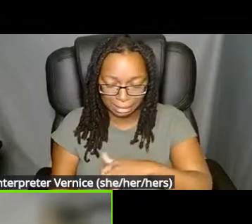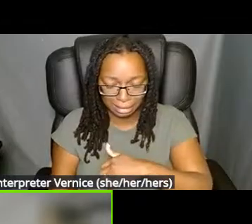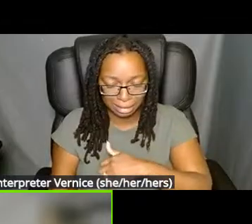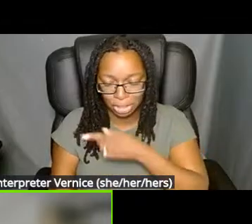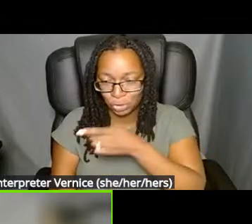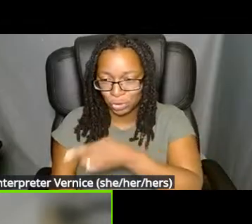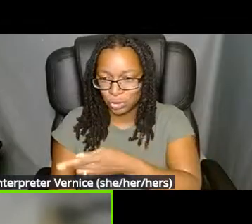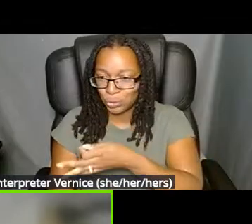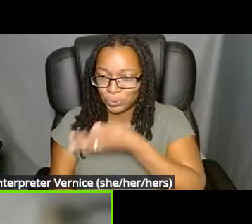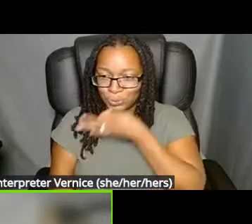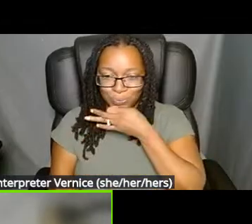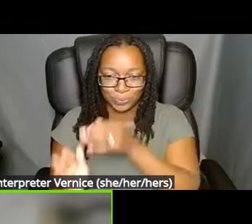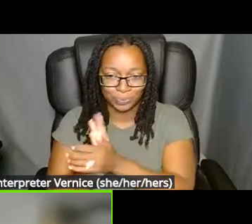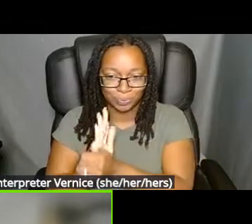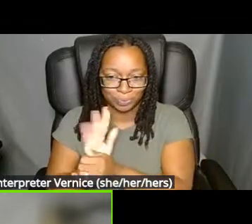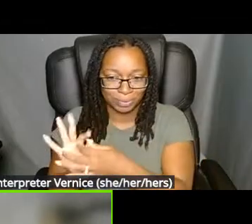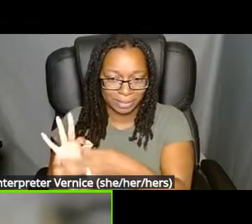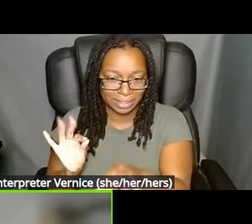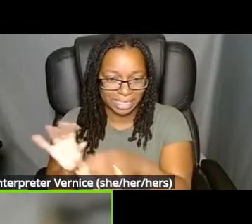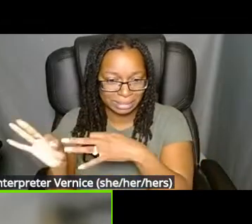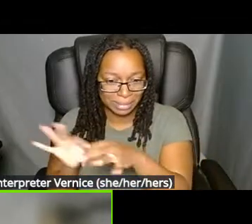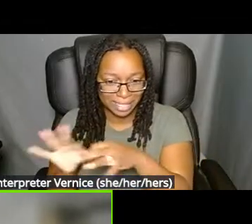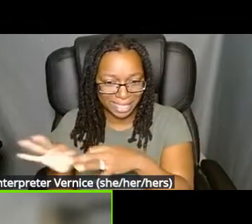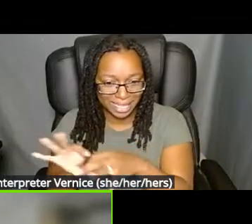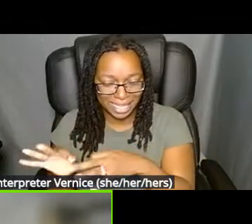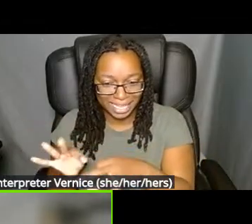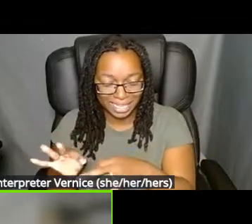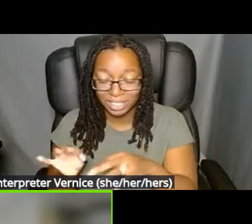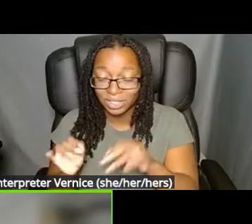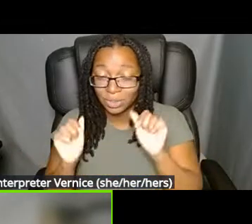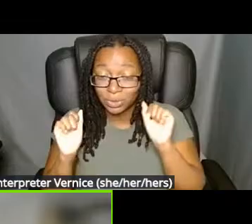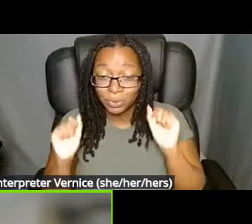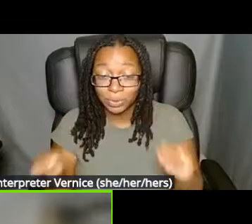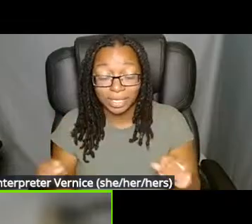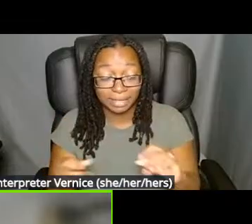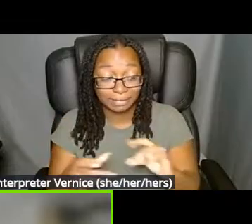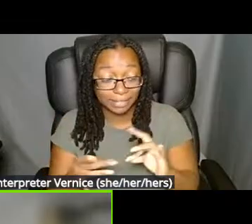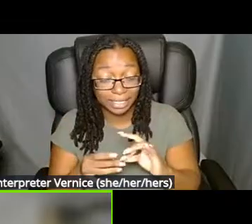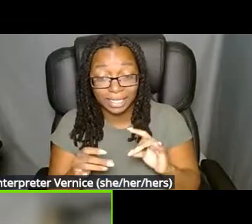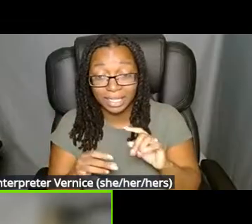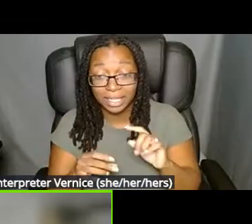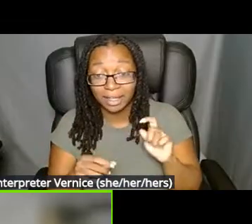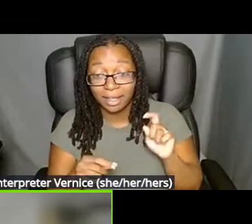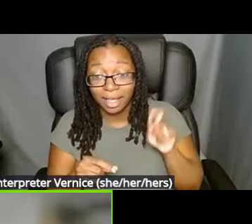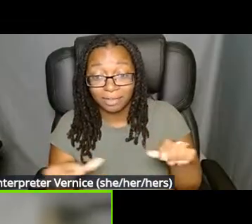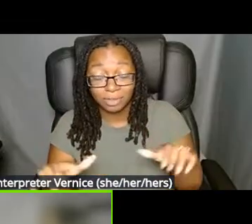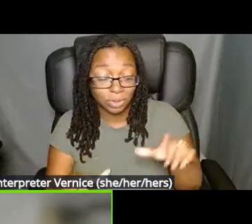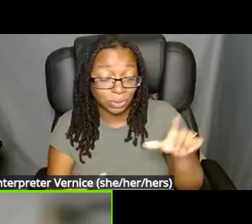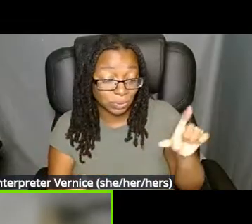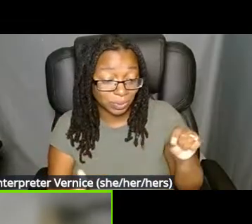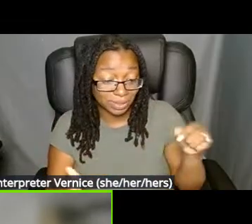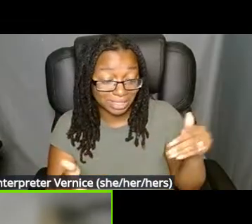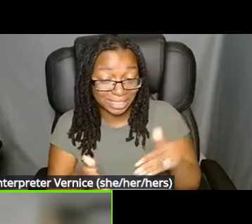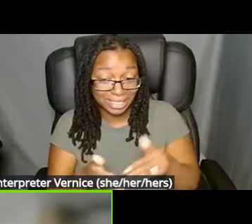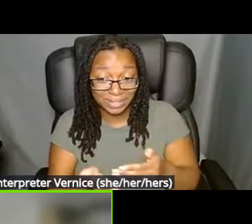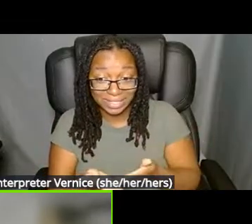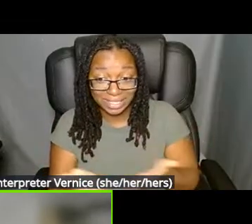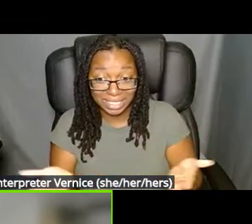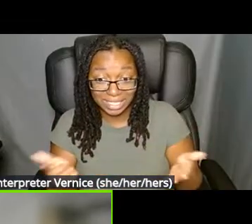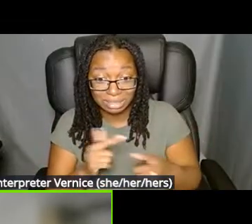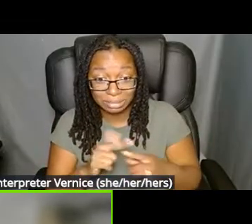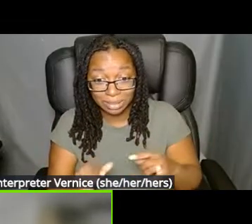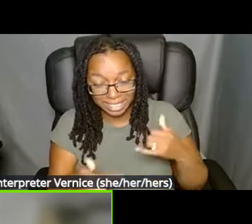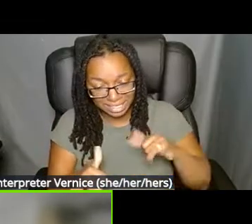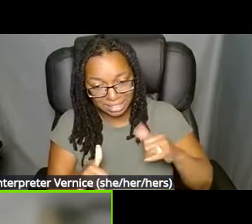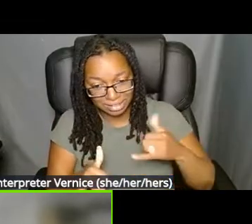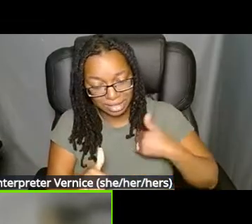Because that ability to be able to say, I'm going to do 20,000 things, but I still have a goal that is like, coherent. I